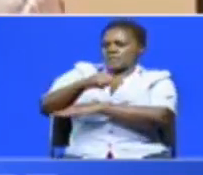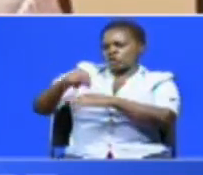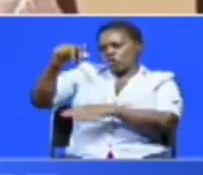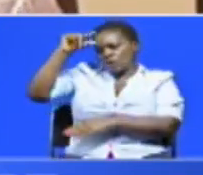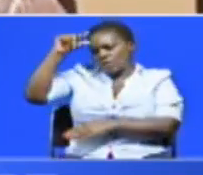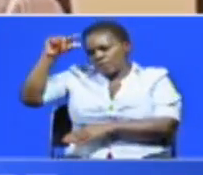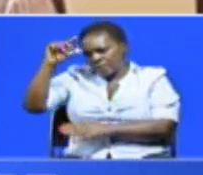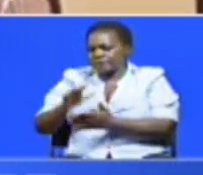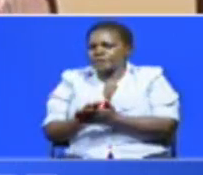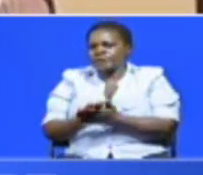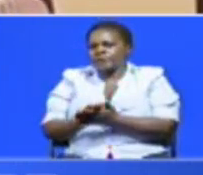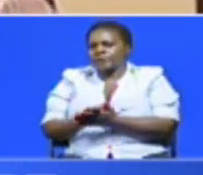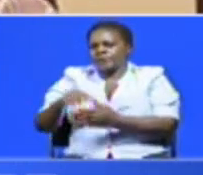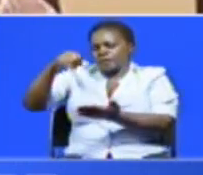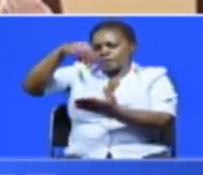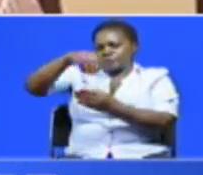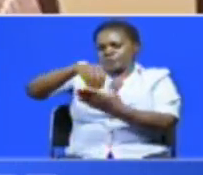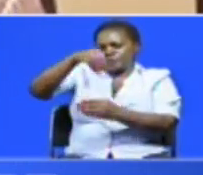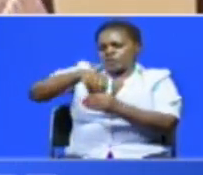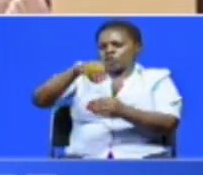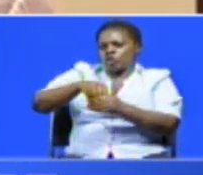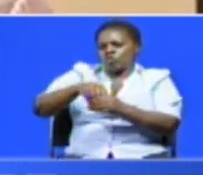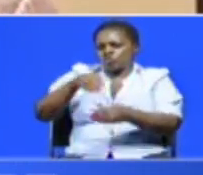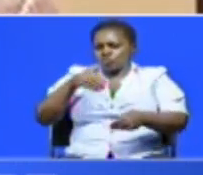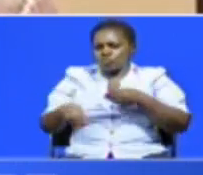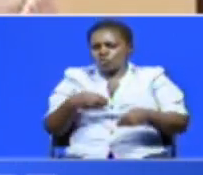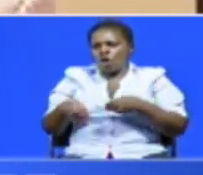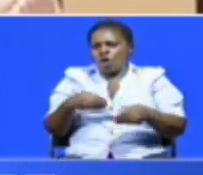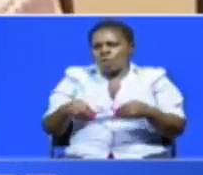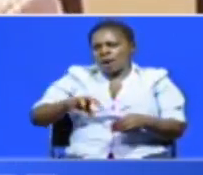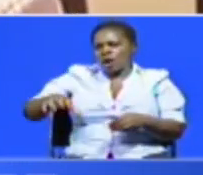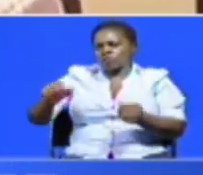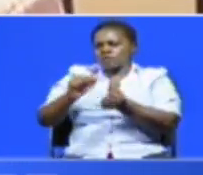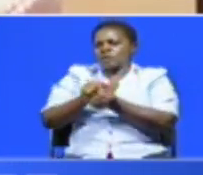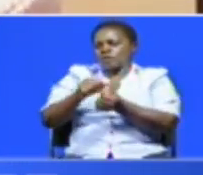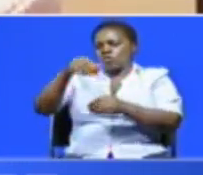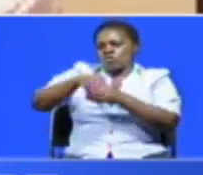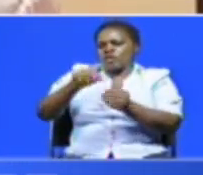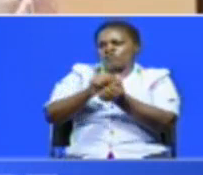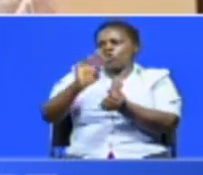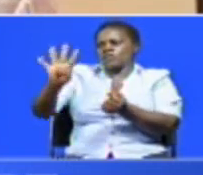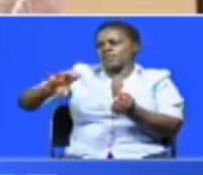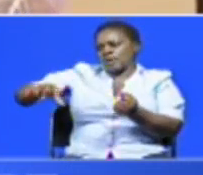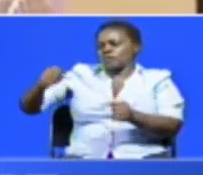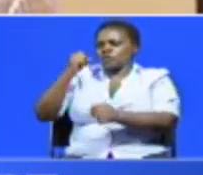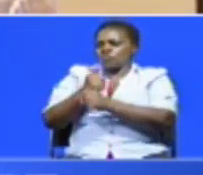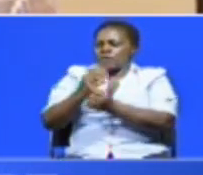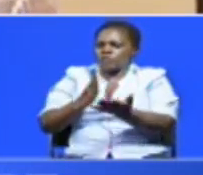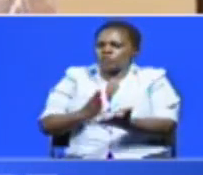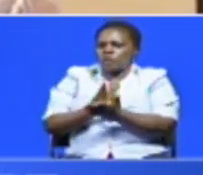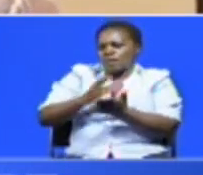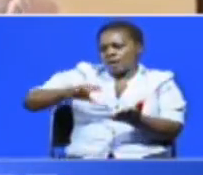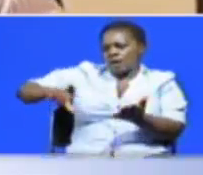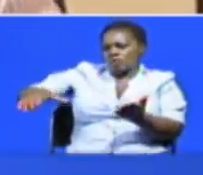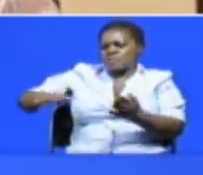government to include Bungoma in the cluster of the high-risk counties, the 14 counties, so as to ensure the